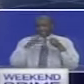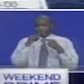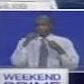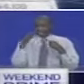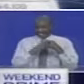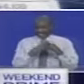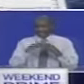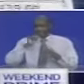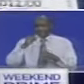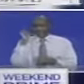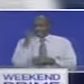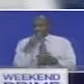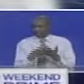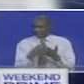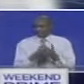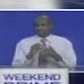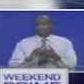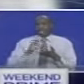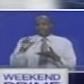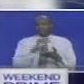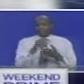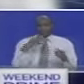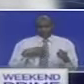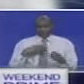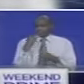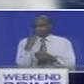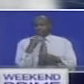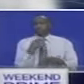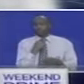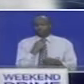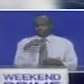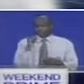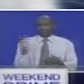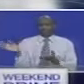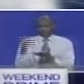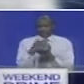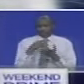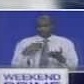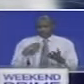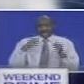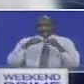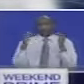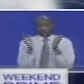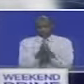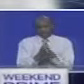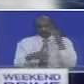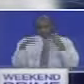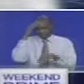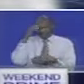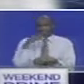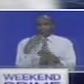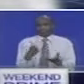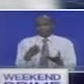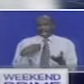Kenya shillings to be allocated to members of the two unions following a collective bargaining agreement between the university dons,